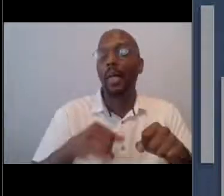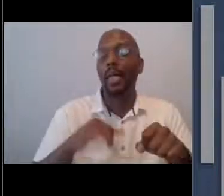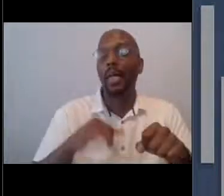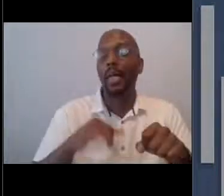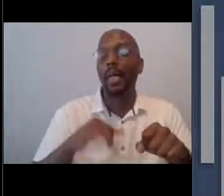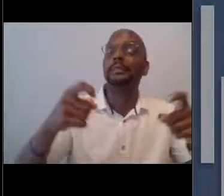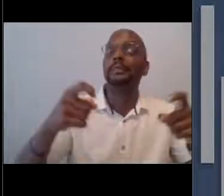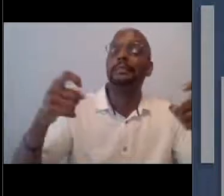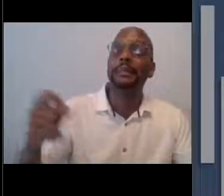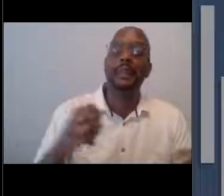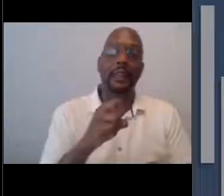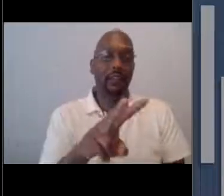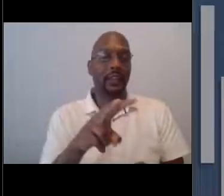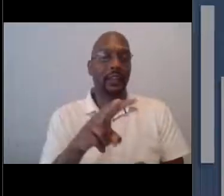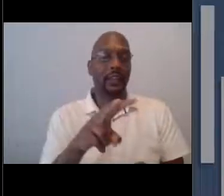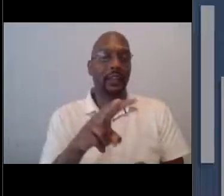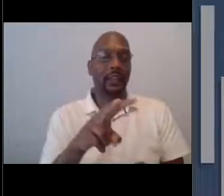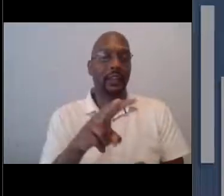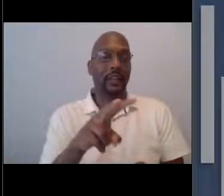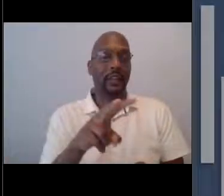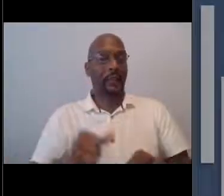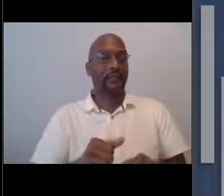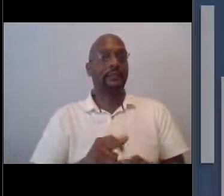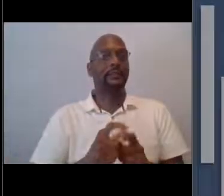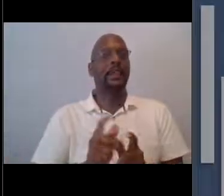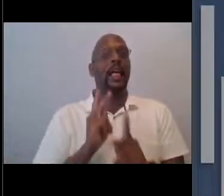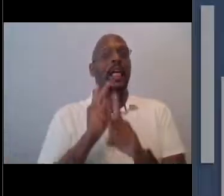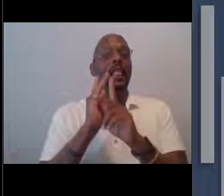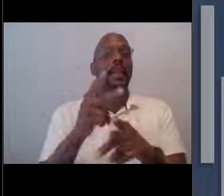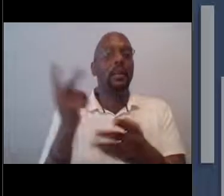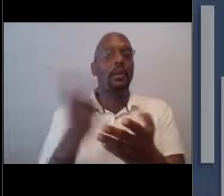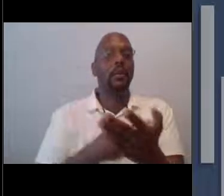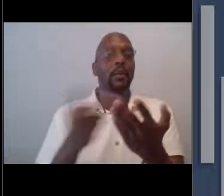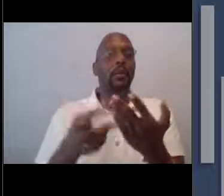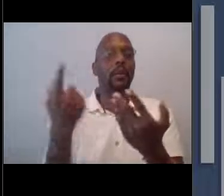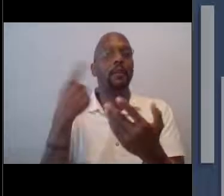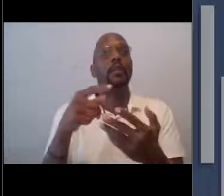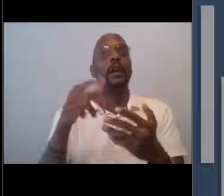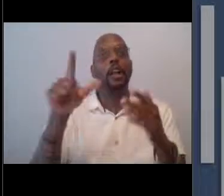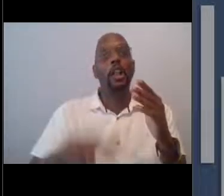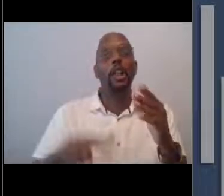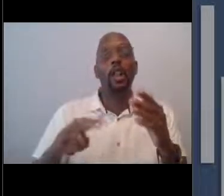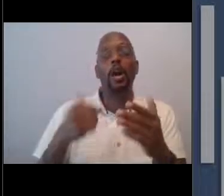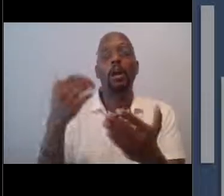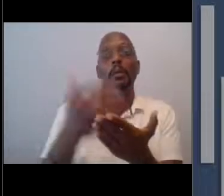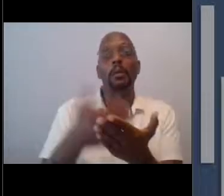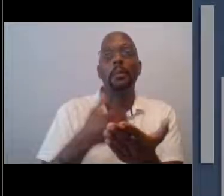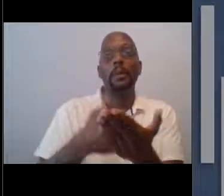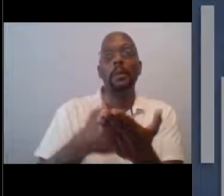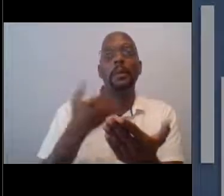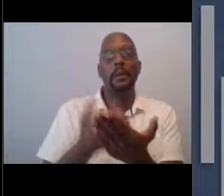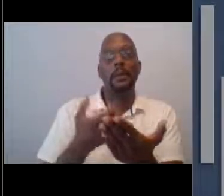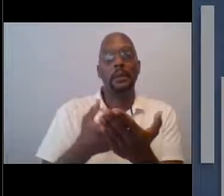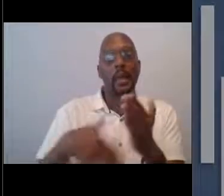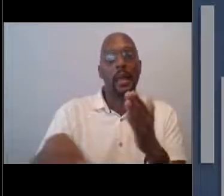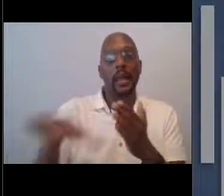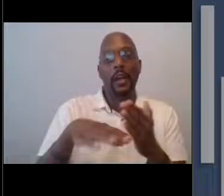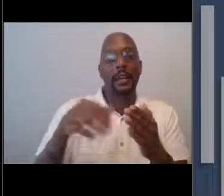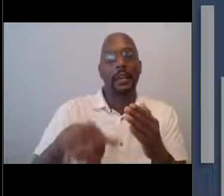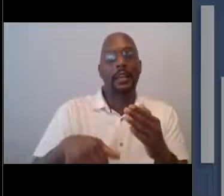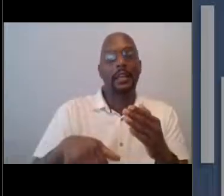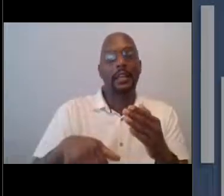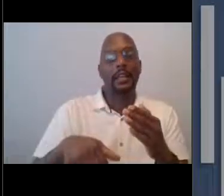bike lending program, especially for low income in the nation. And that's something that the CTC funded. And